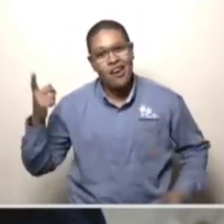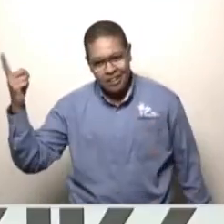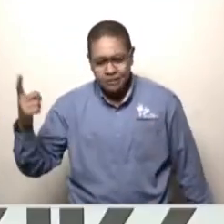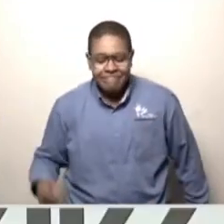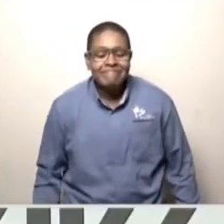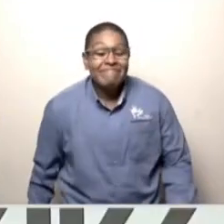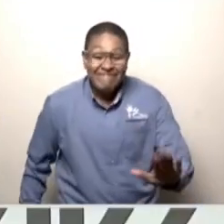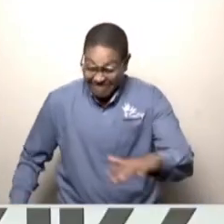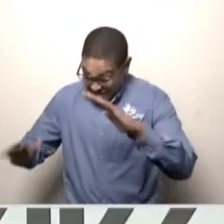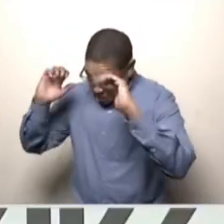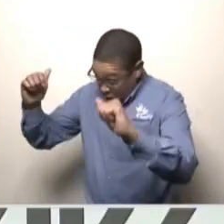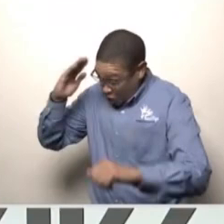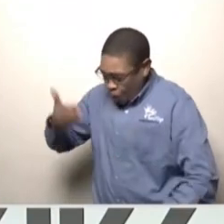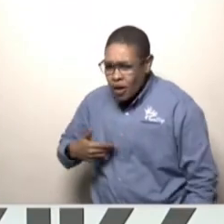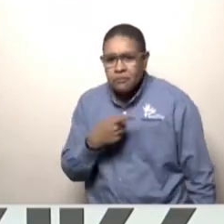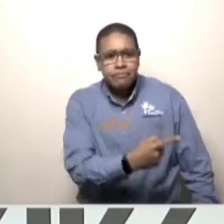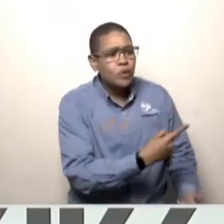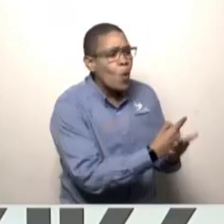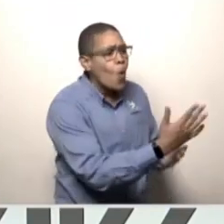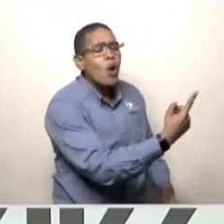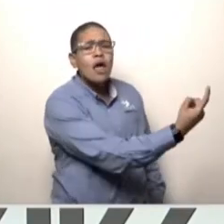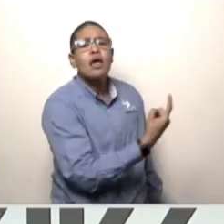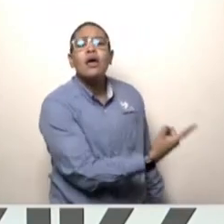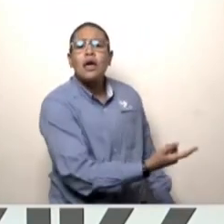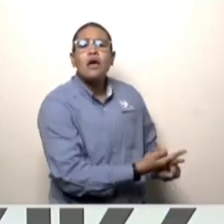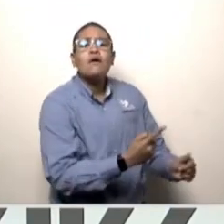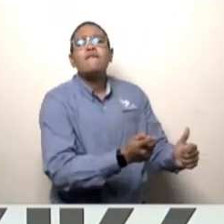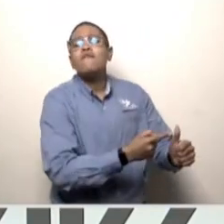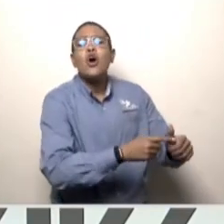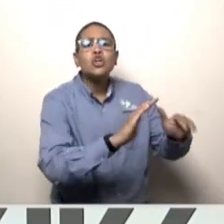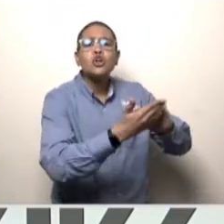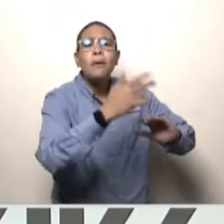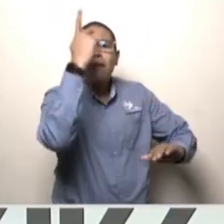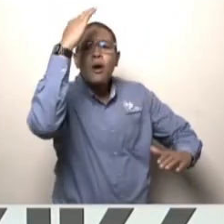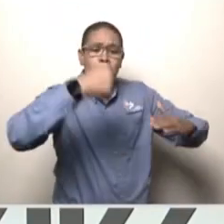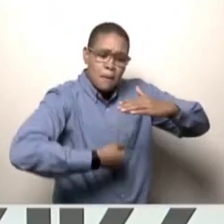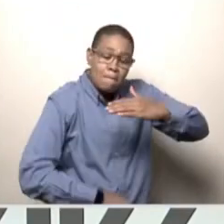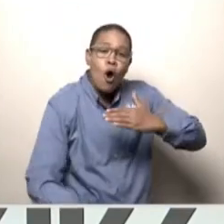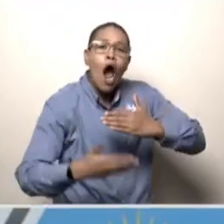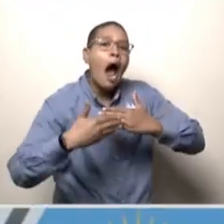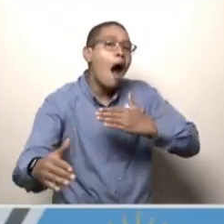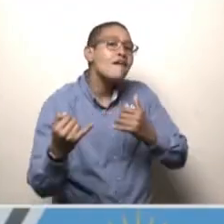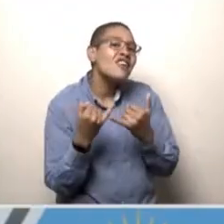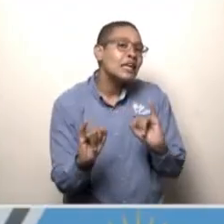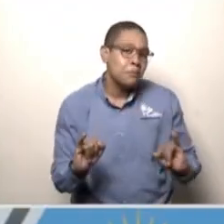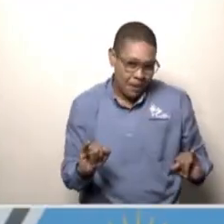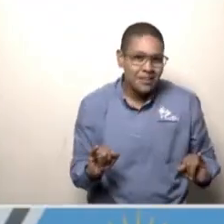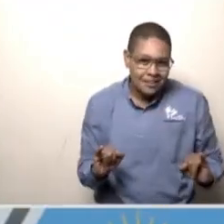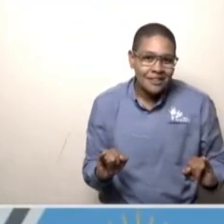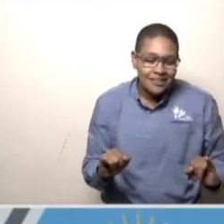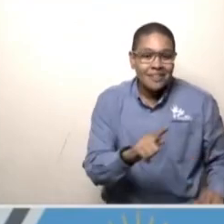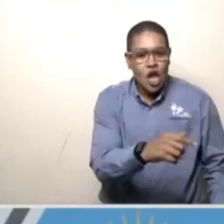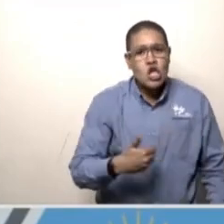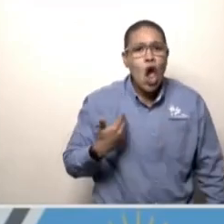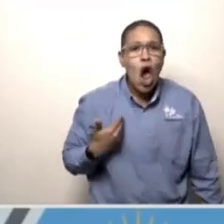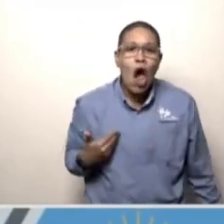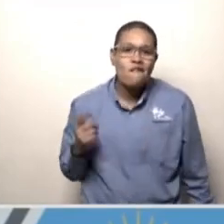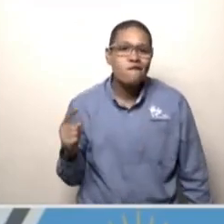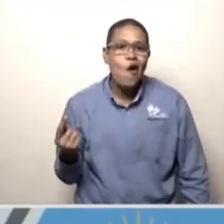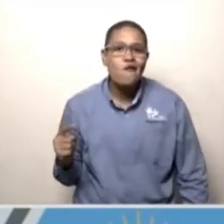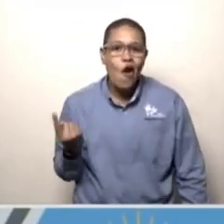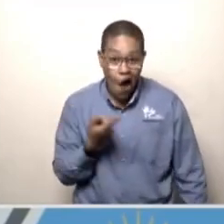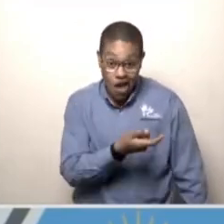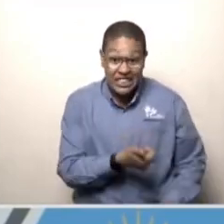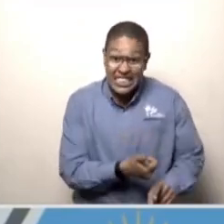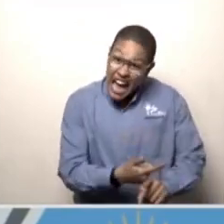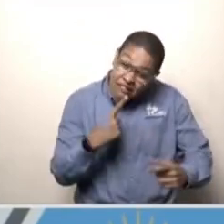Prime Minister Andrew Holness is the first Jamaican Prime Minister to be born after independence, and indeed the youngest. He has had